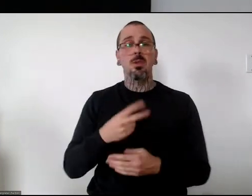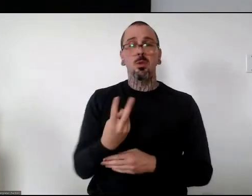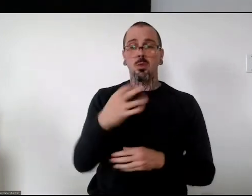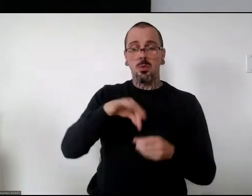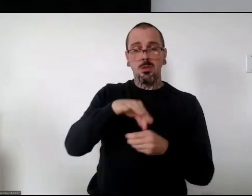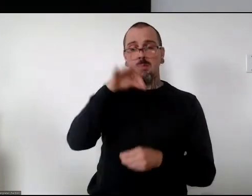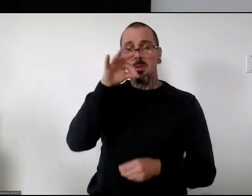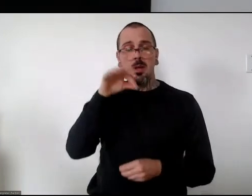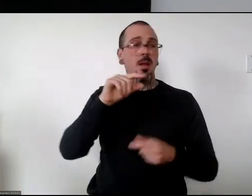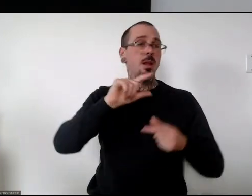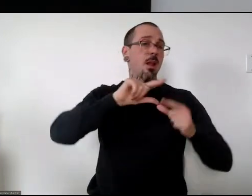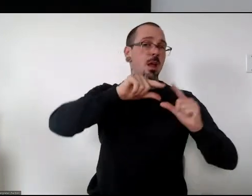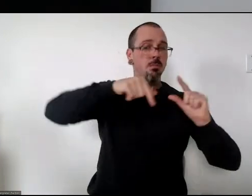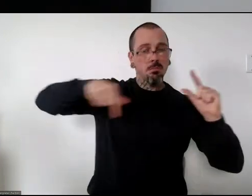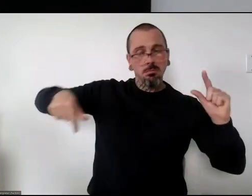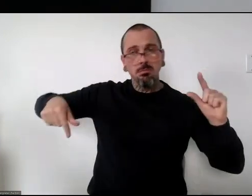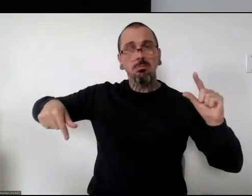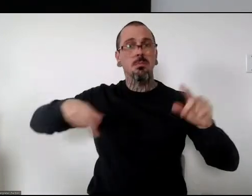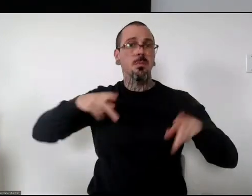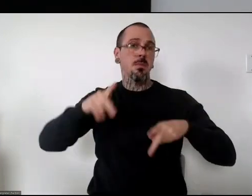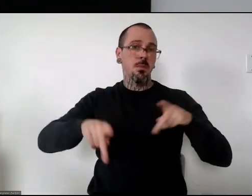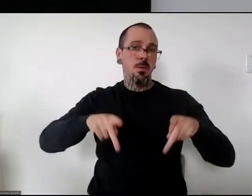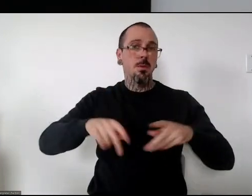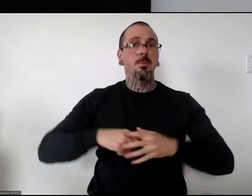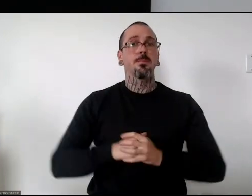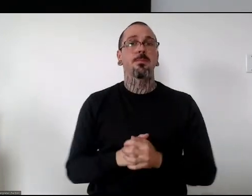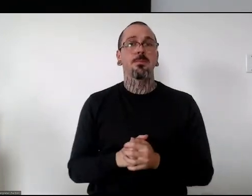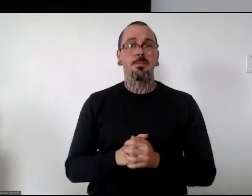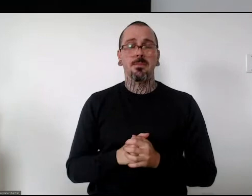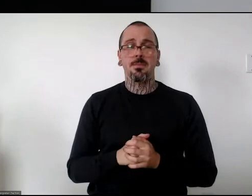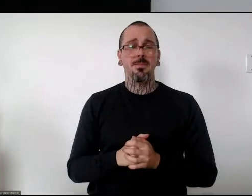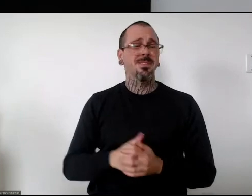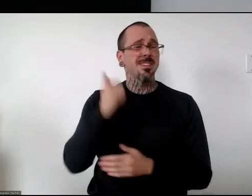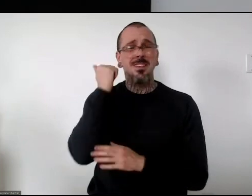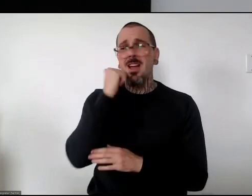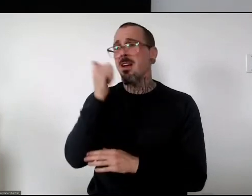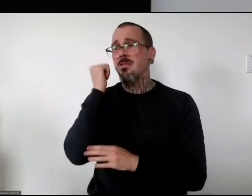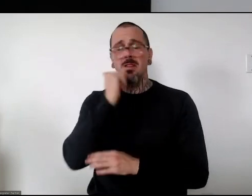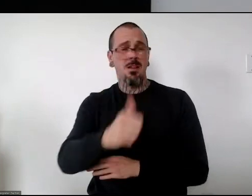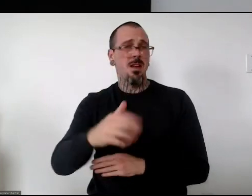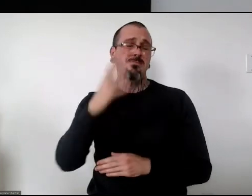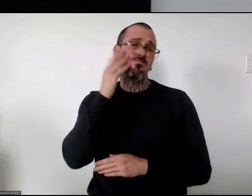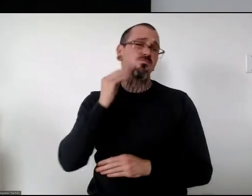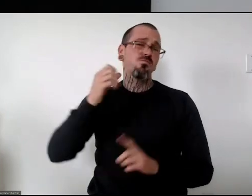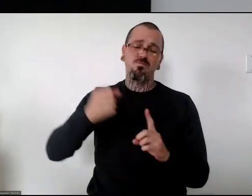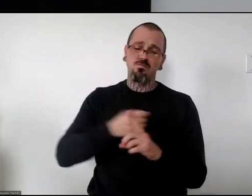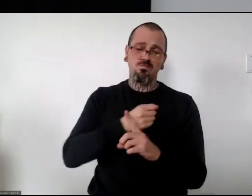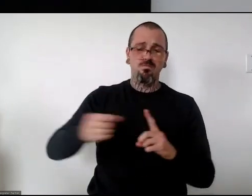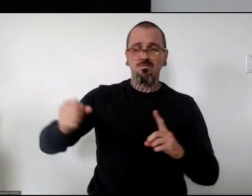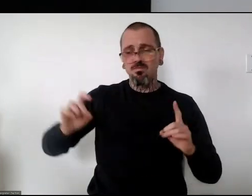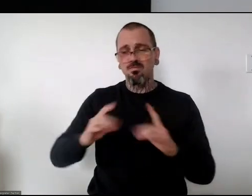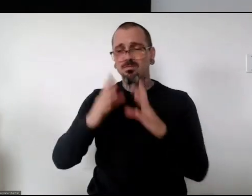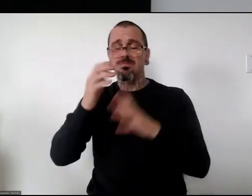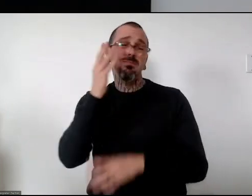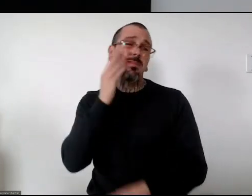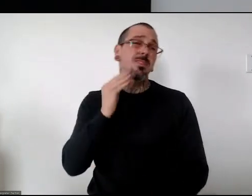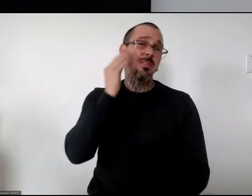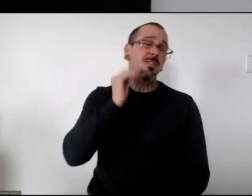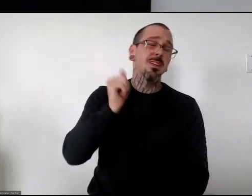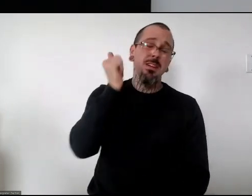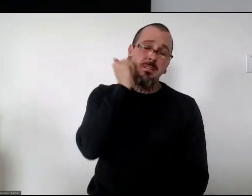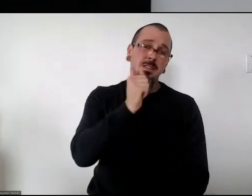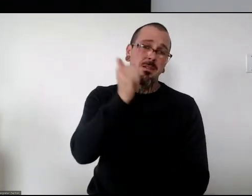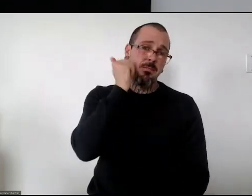LGBTQIA+ peoples who face acts of violence every day. And since the pandemic,